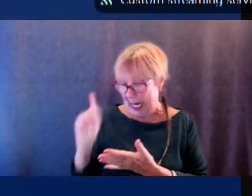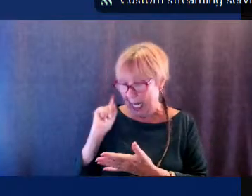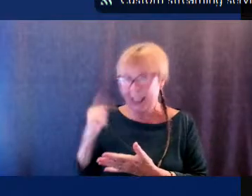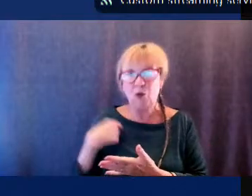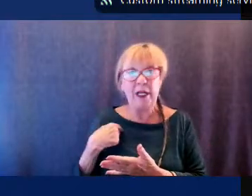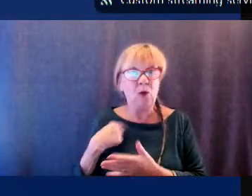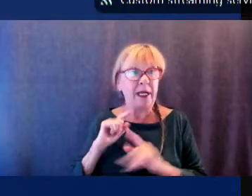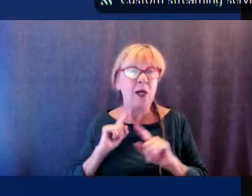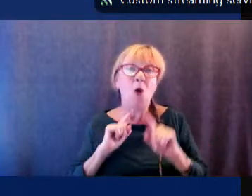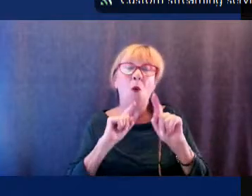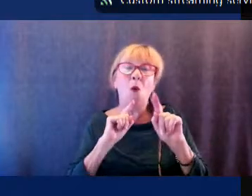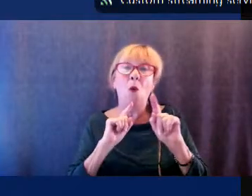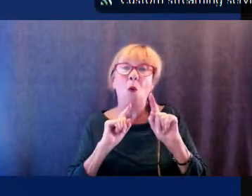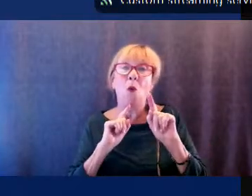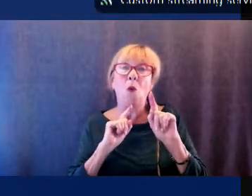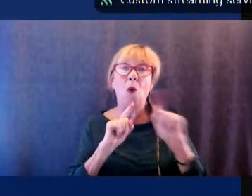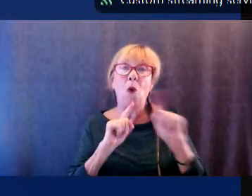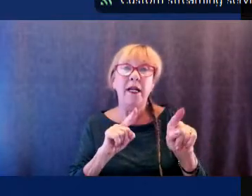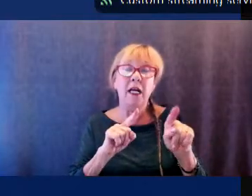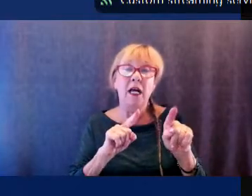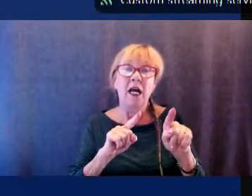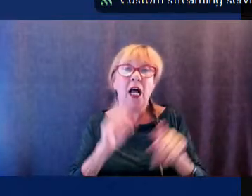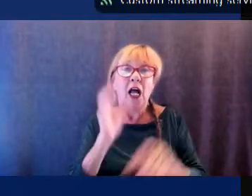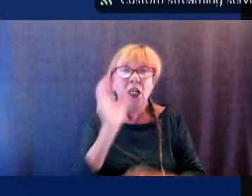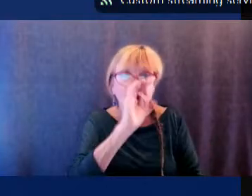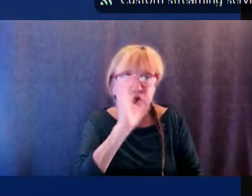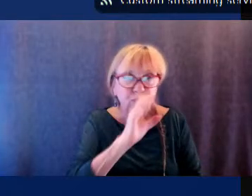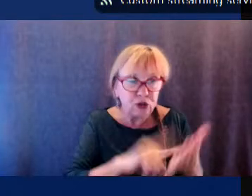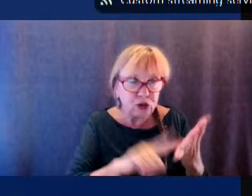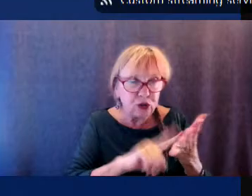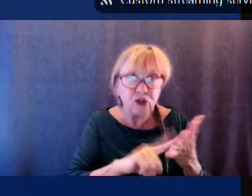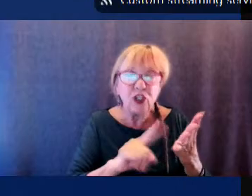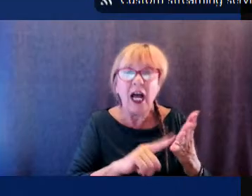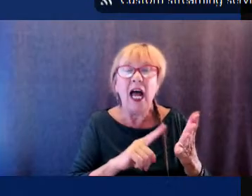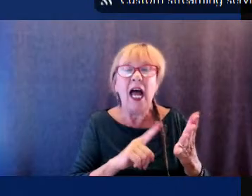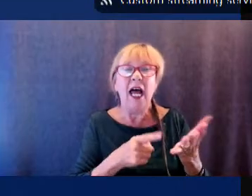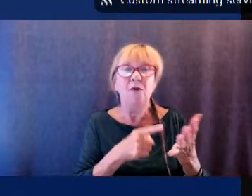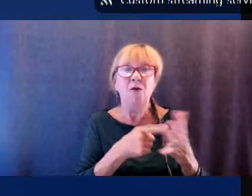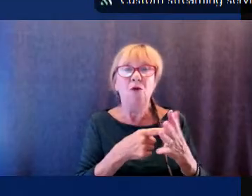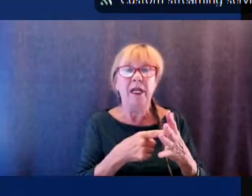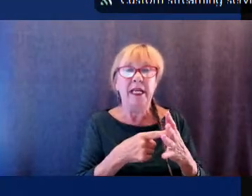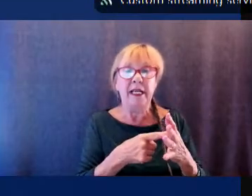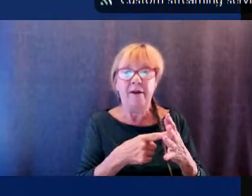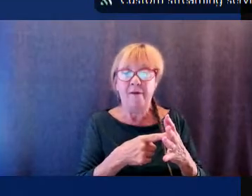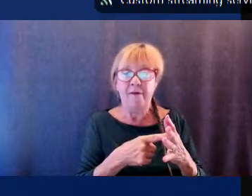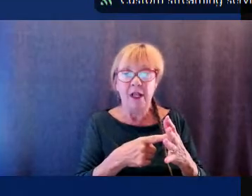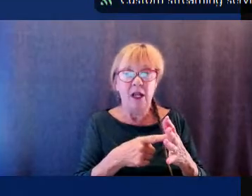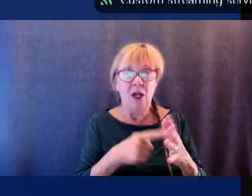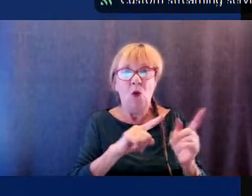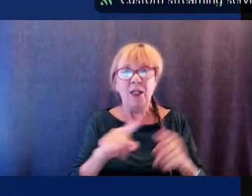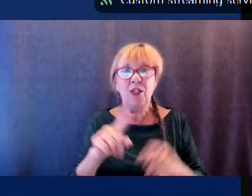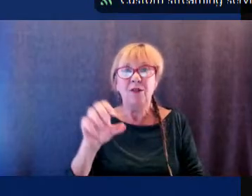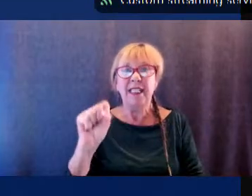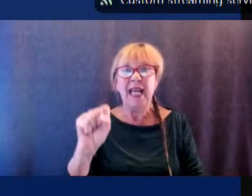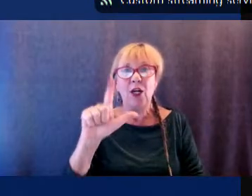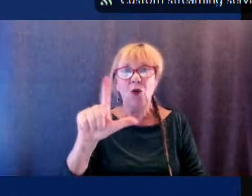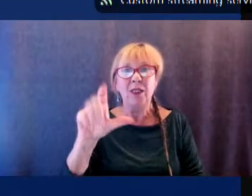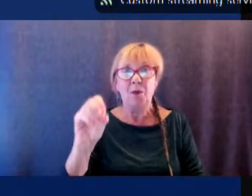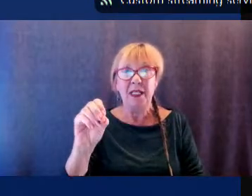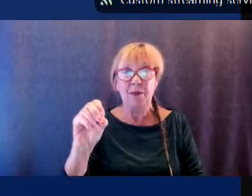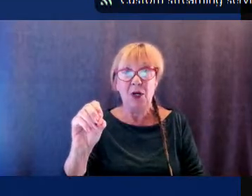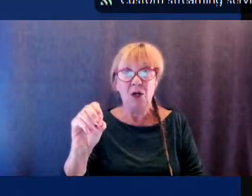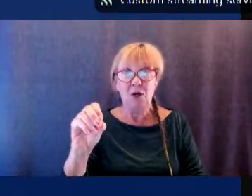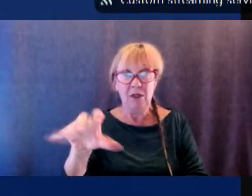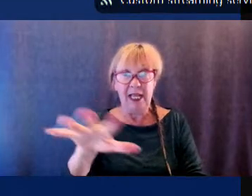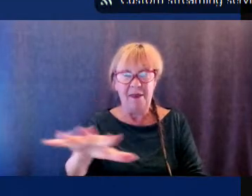major search warrant operation where we executed one in San Luis Obispo County and in